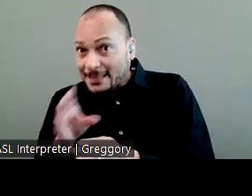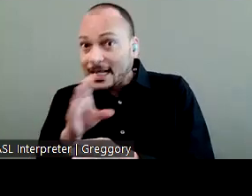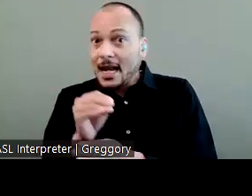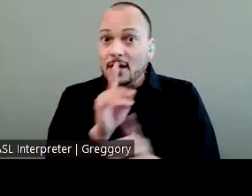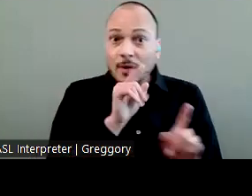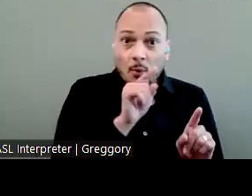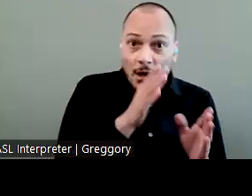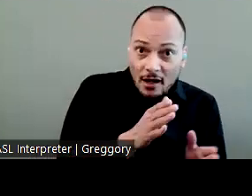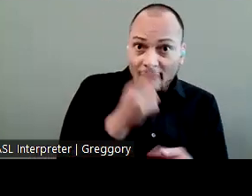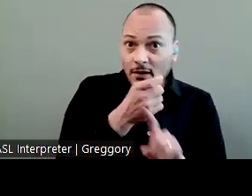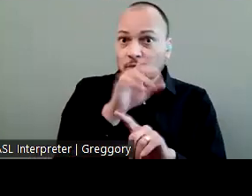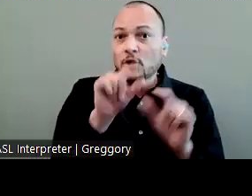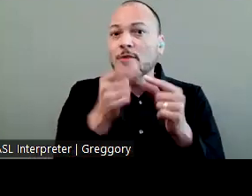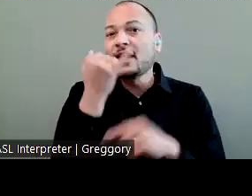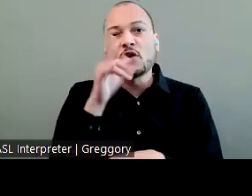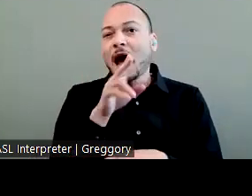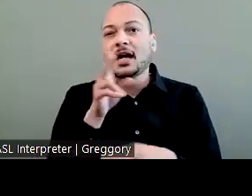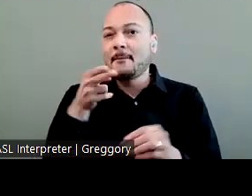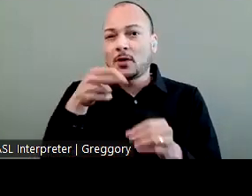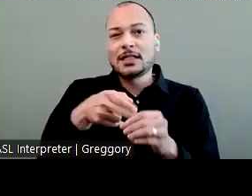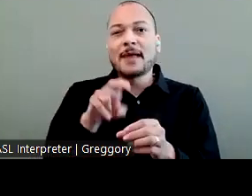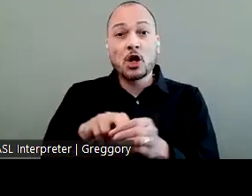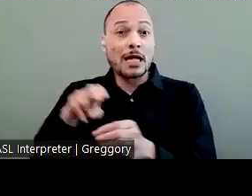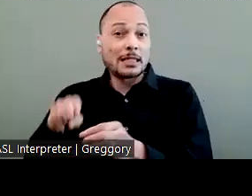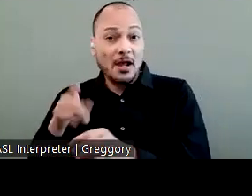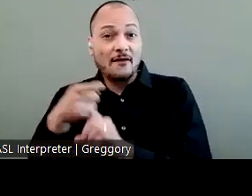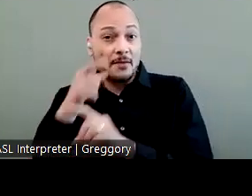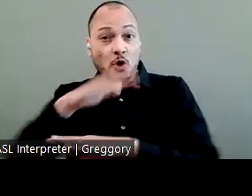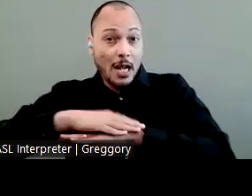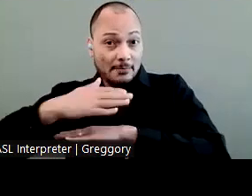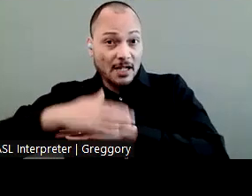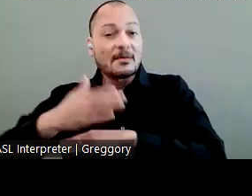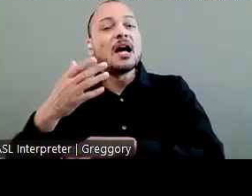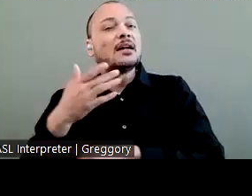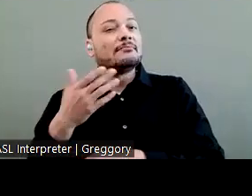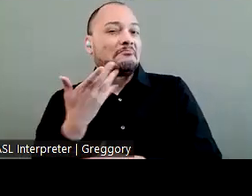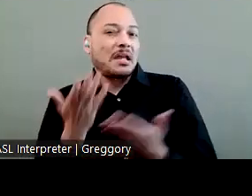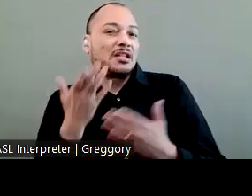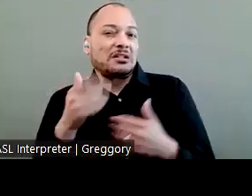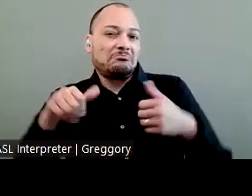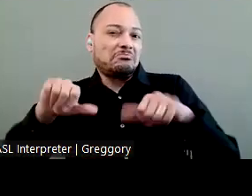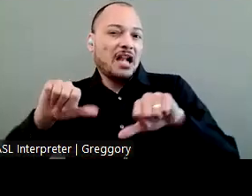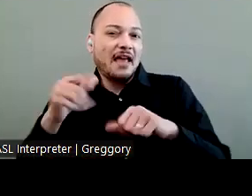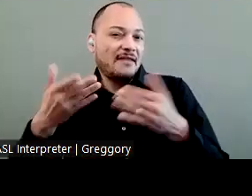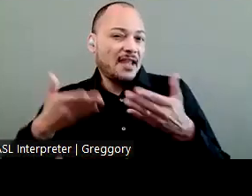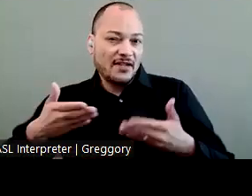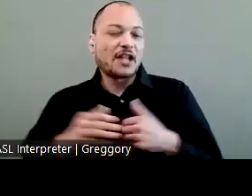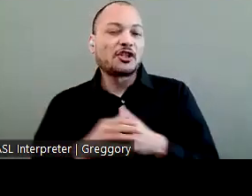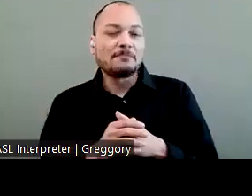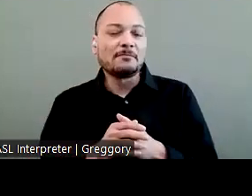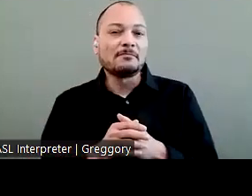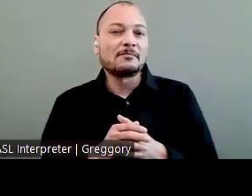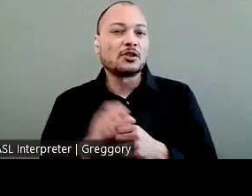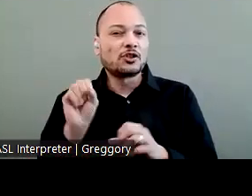going to participate and you're going to step away from your computer, if you could just decline the invitation,